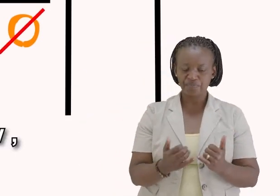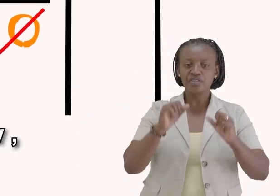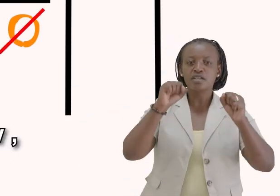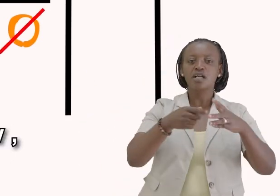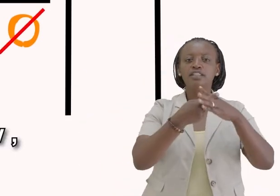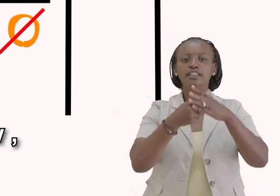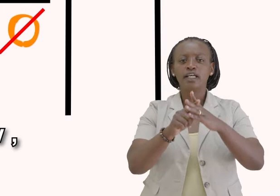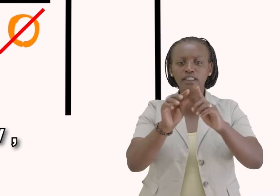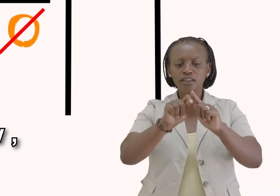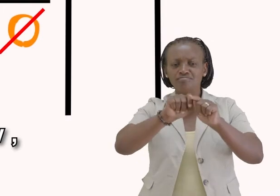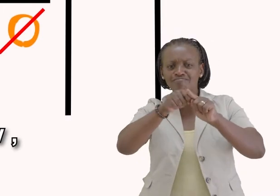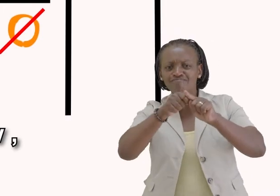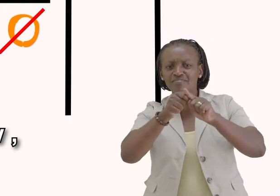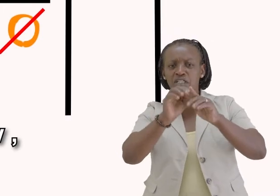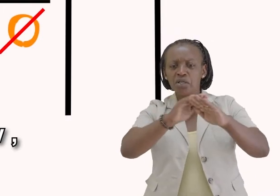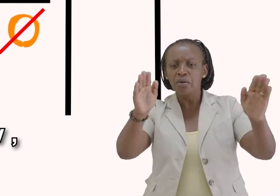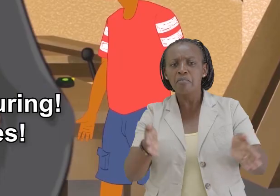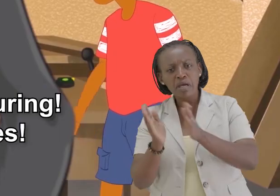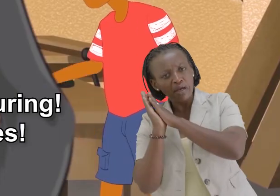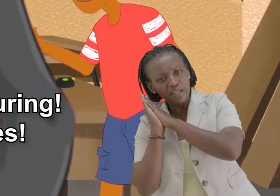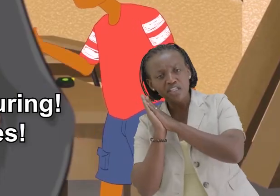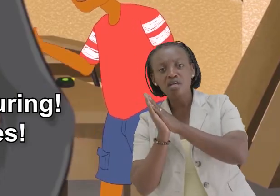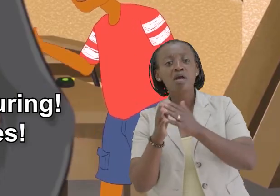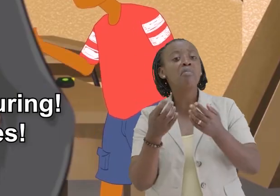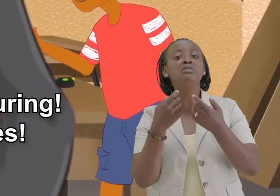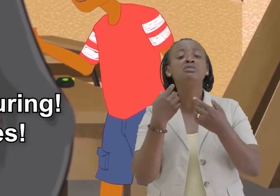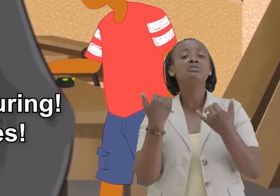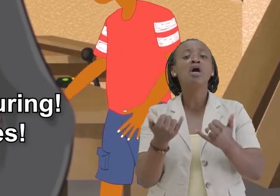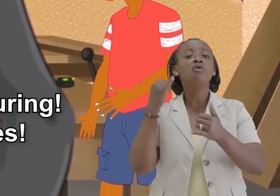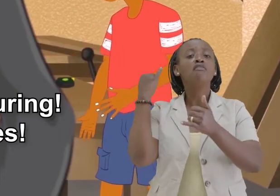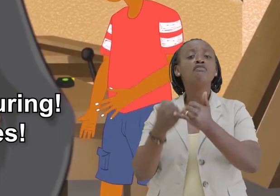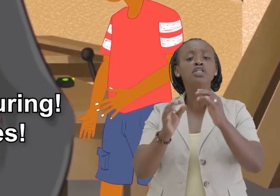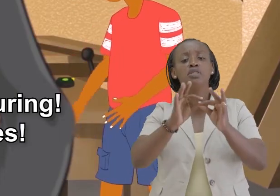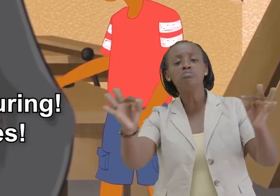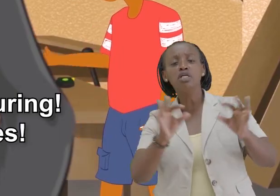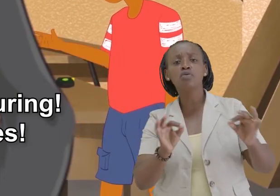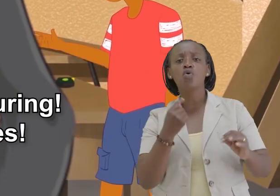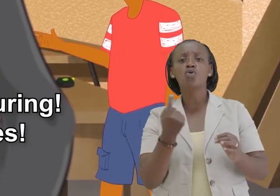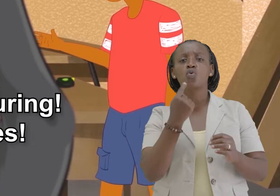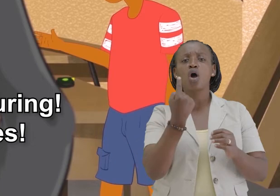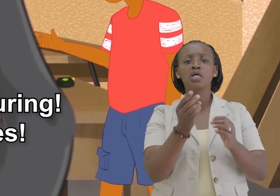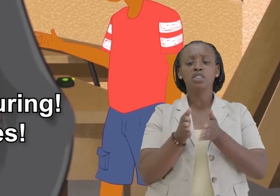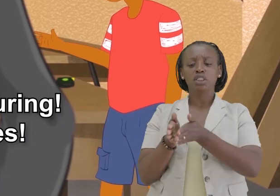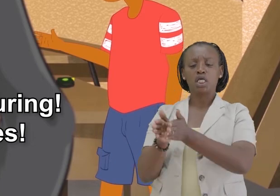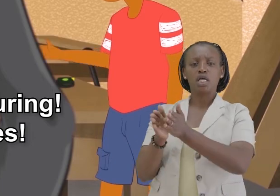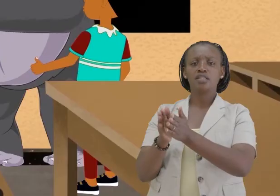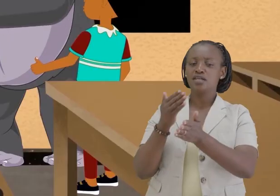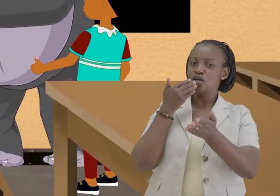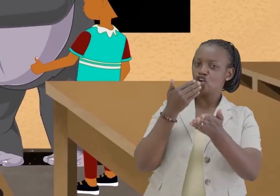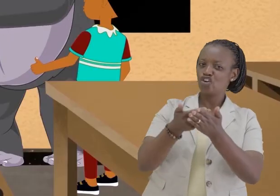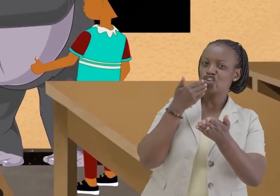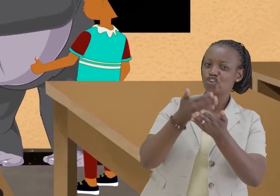Now, can we start fixing the bed? But we haven't finished measuring. We only measured one